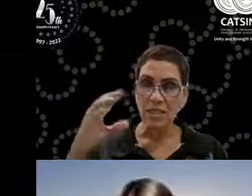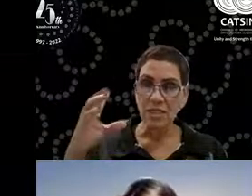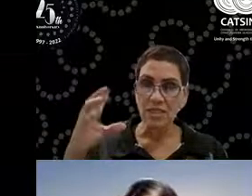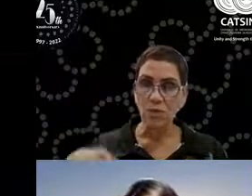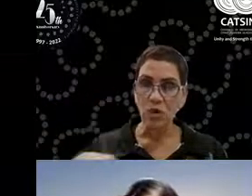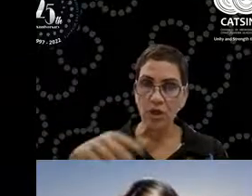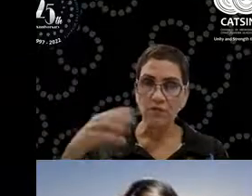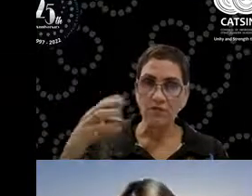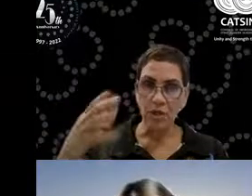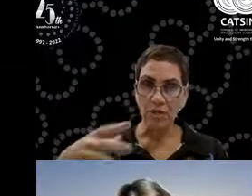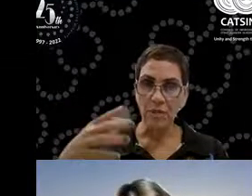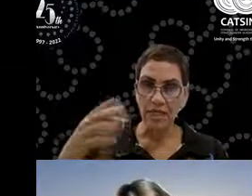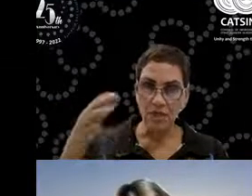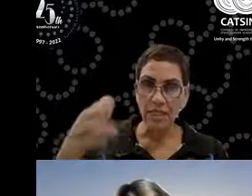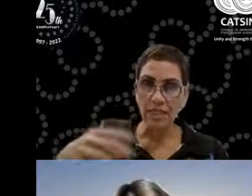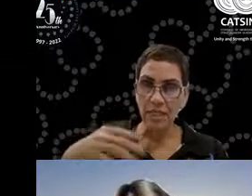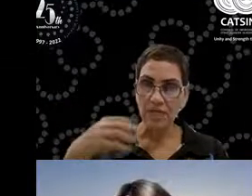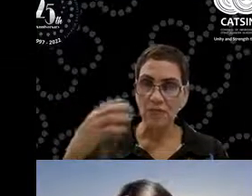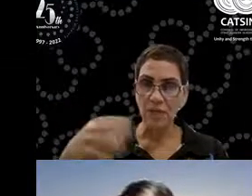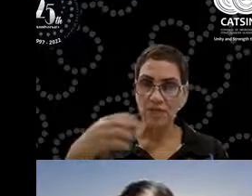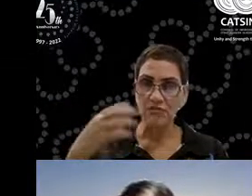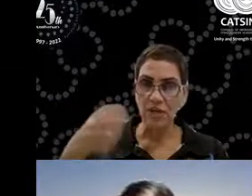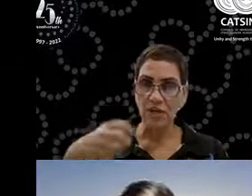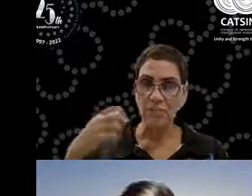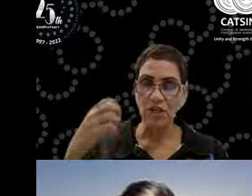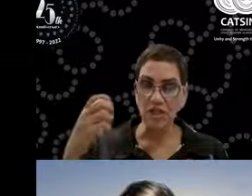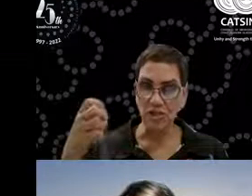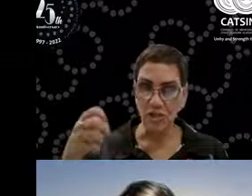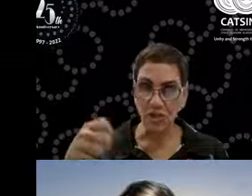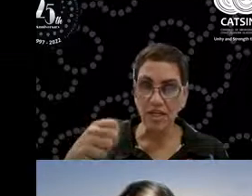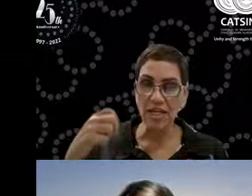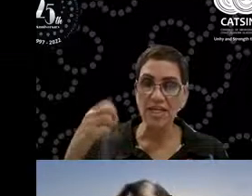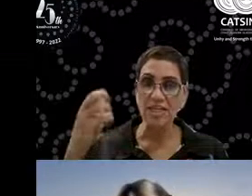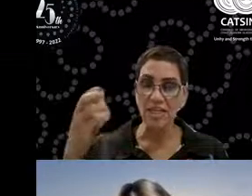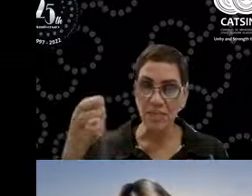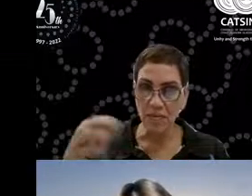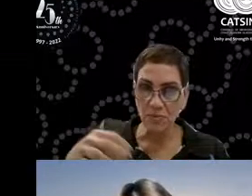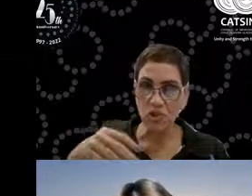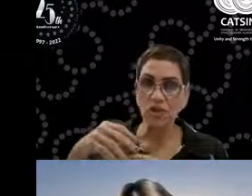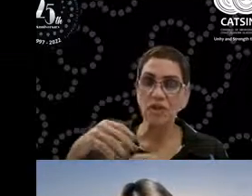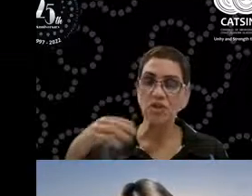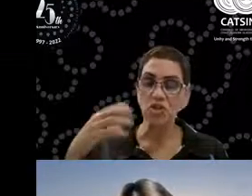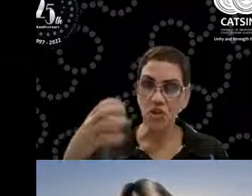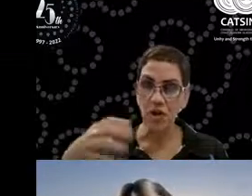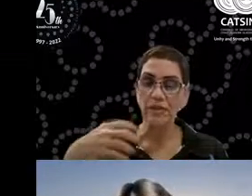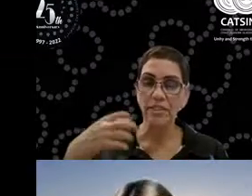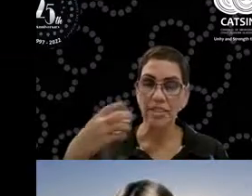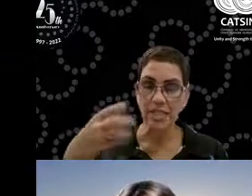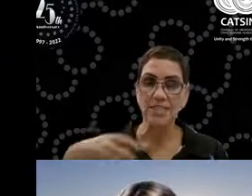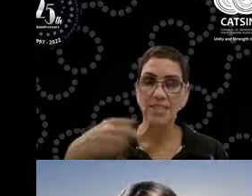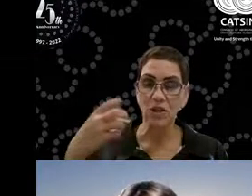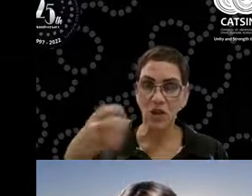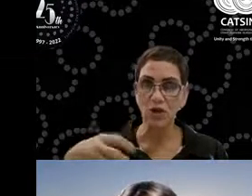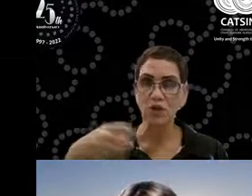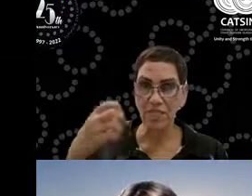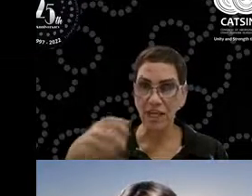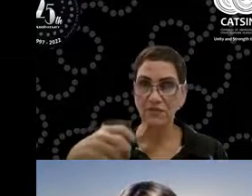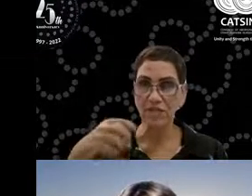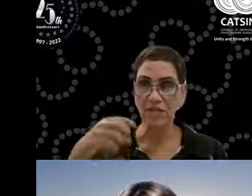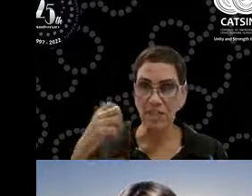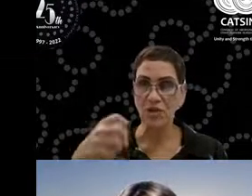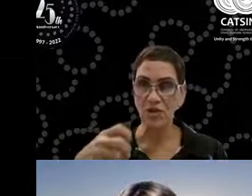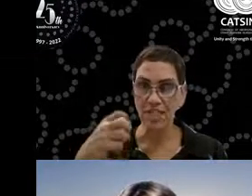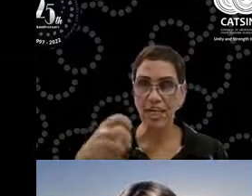And Ramsden's work, very much a decade of work, very much consolidated, conceptualised, trialled and tested